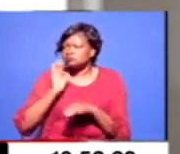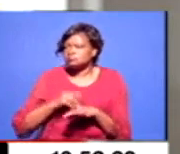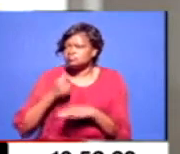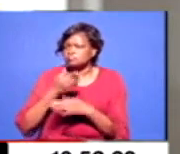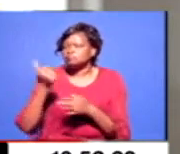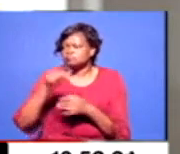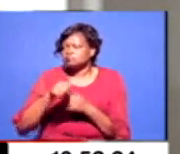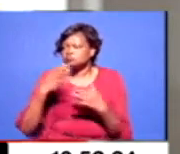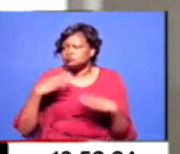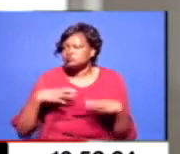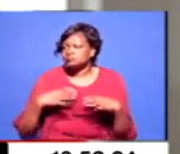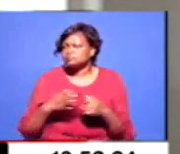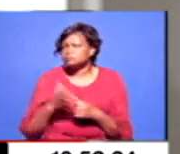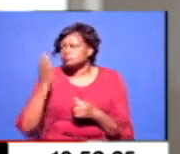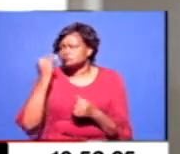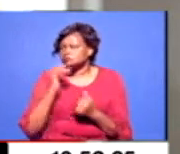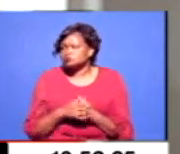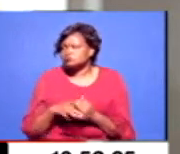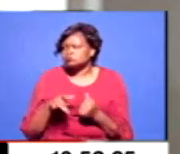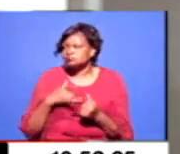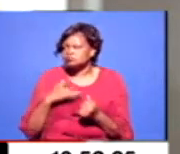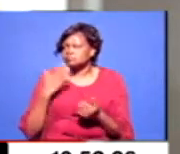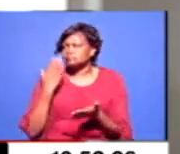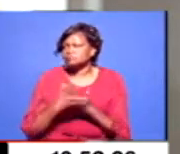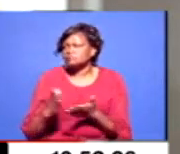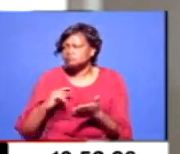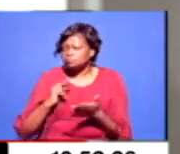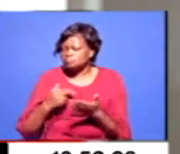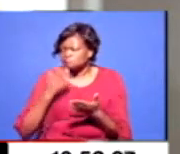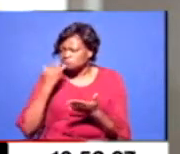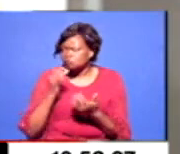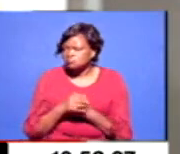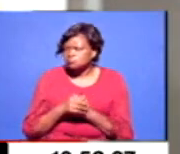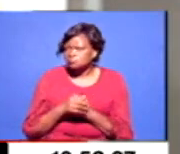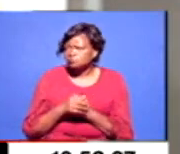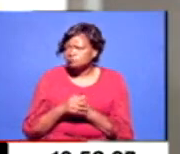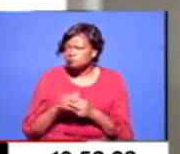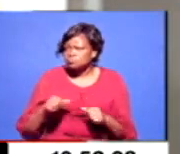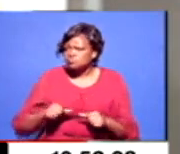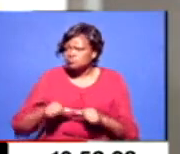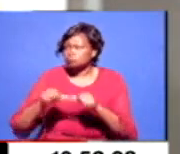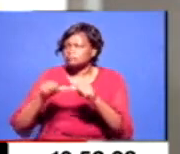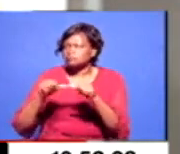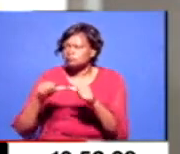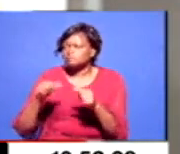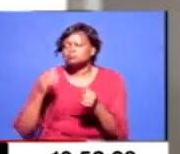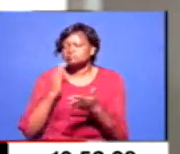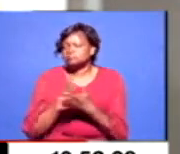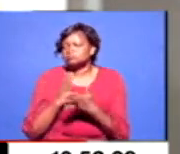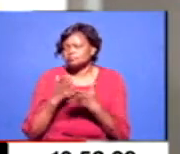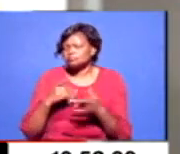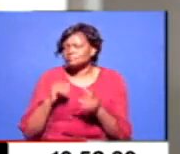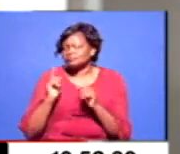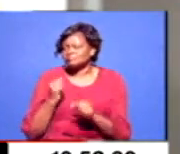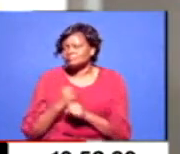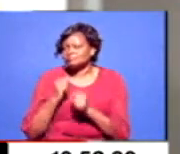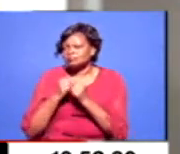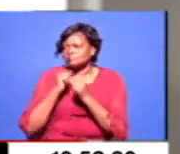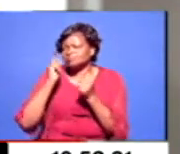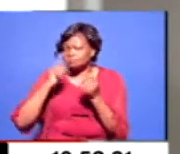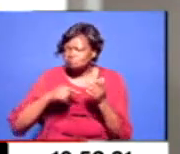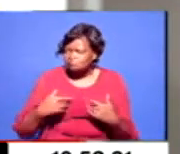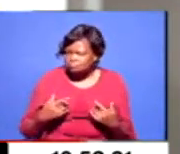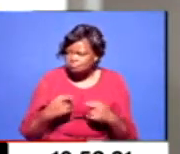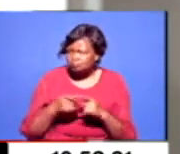anyone so they feel they be part of this. Because sustainability, for now, we still have to work with what we have. Mm-hmm.